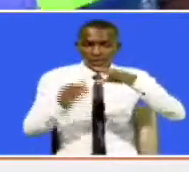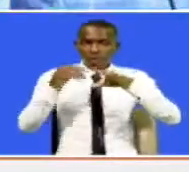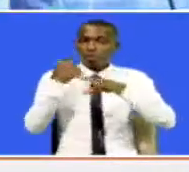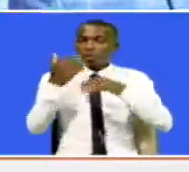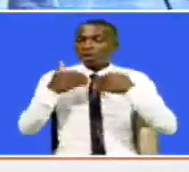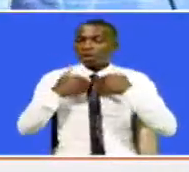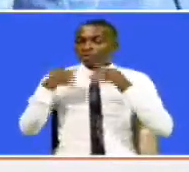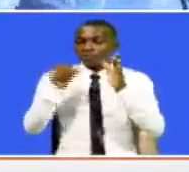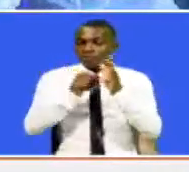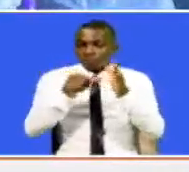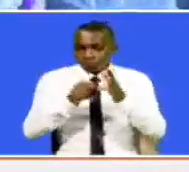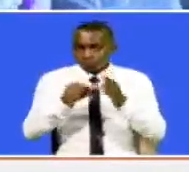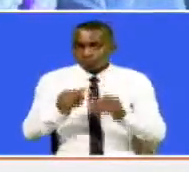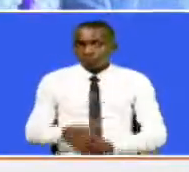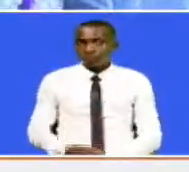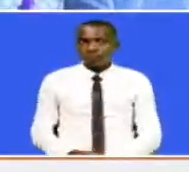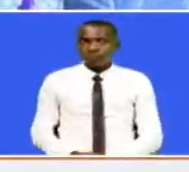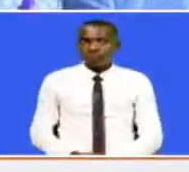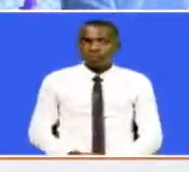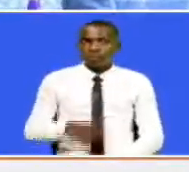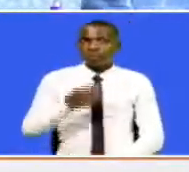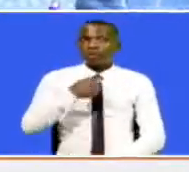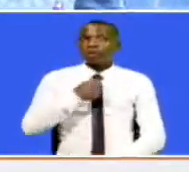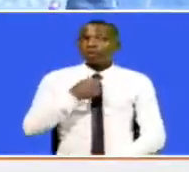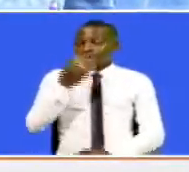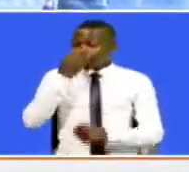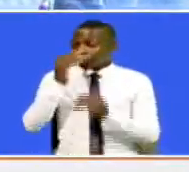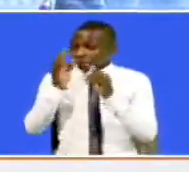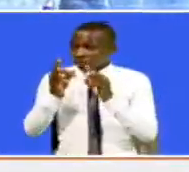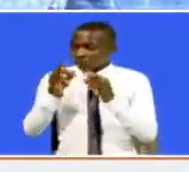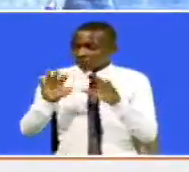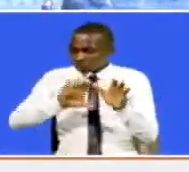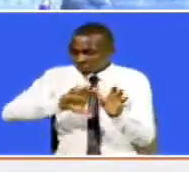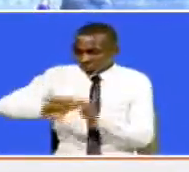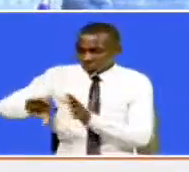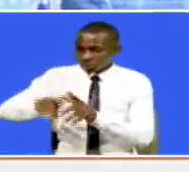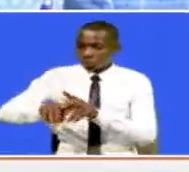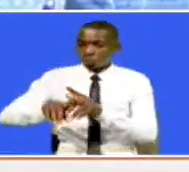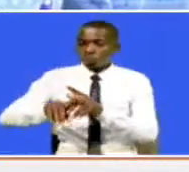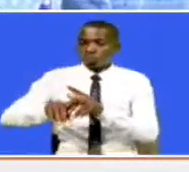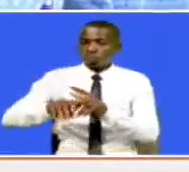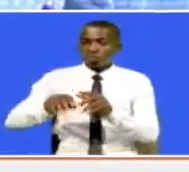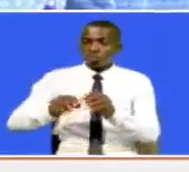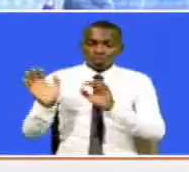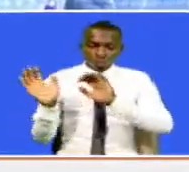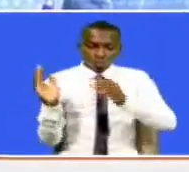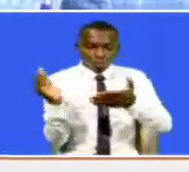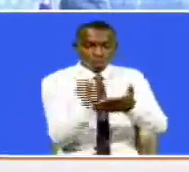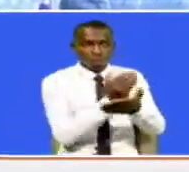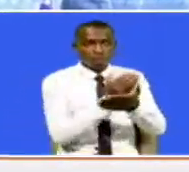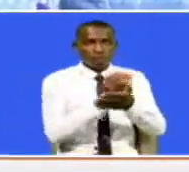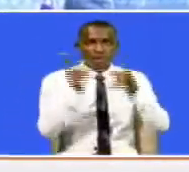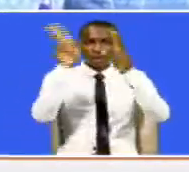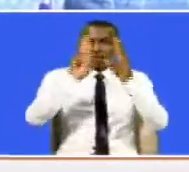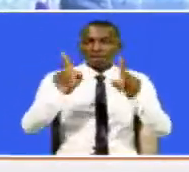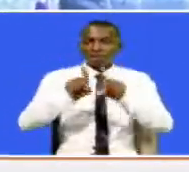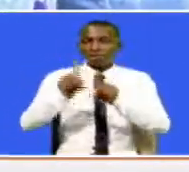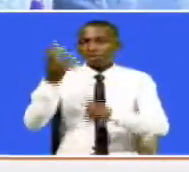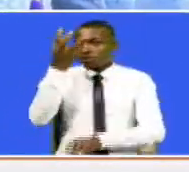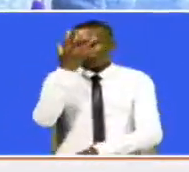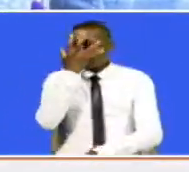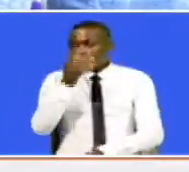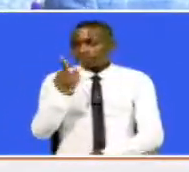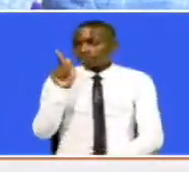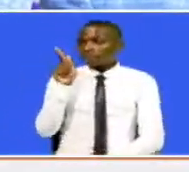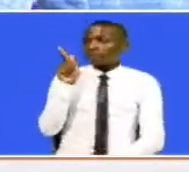maadili. If I was William Ruto, I would withdraw some of this immediately to avoid national shame and even international shame.